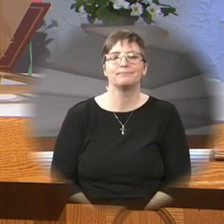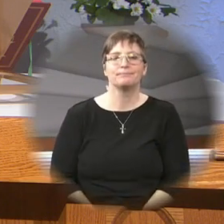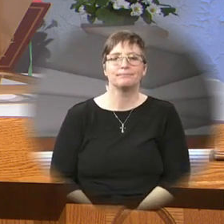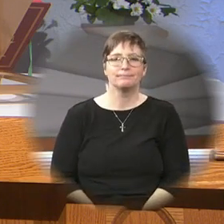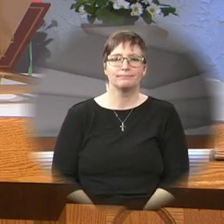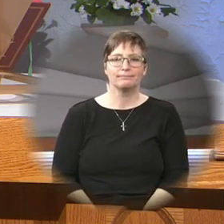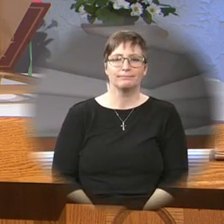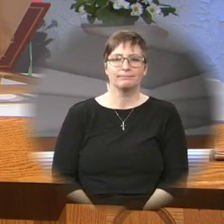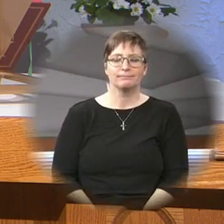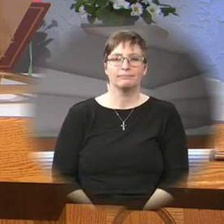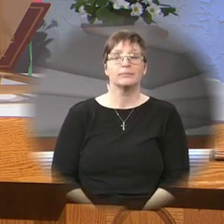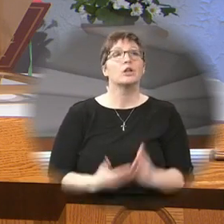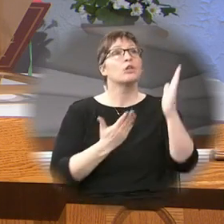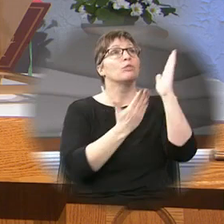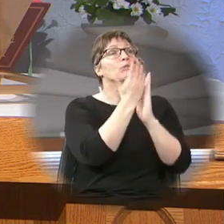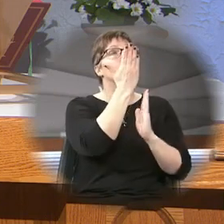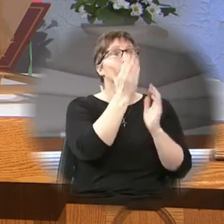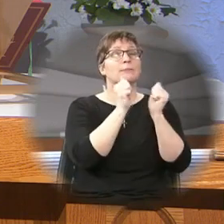Christ.